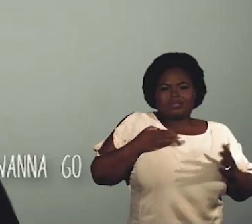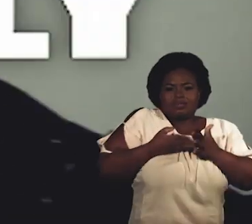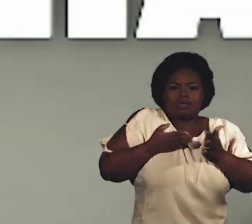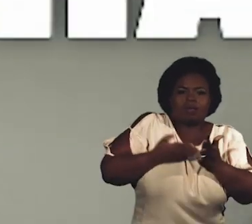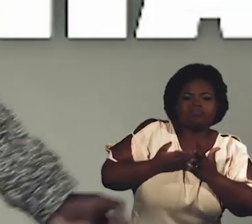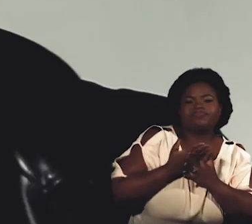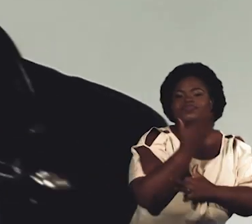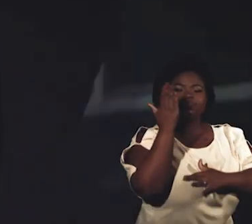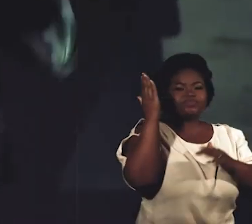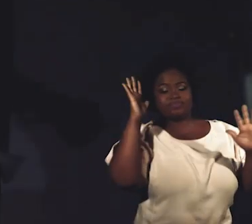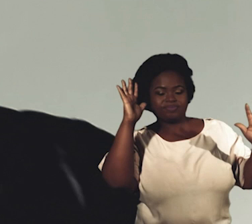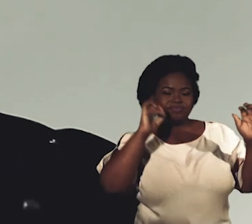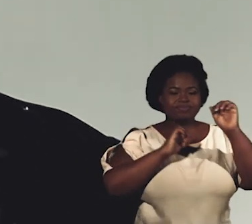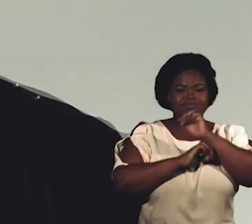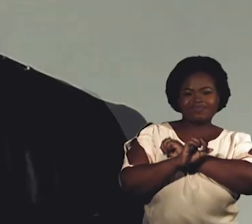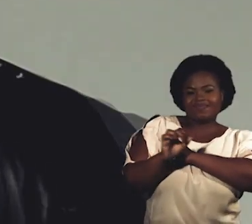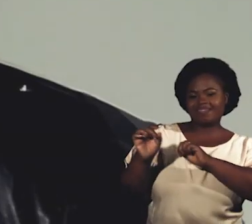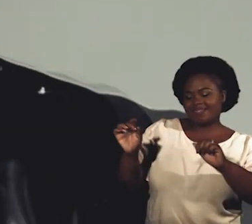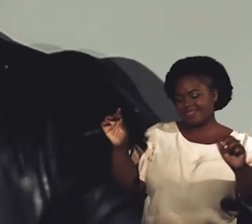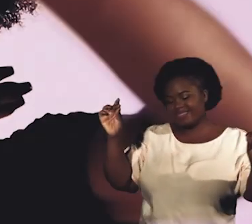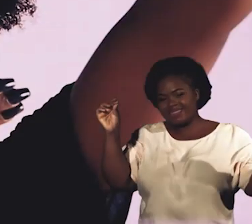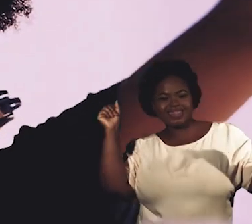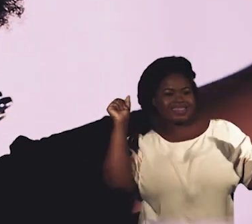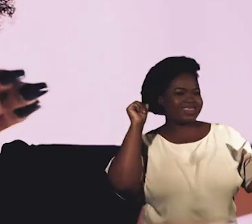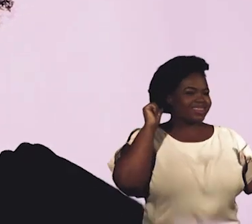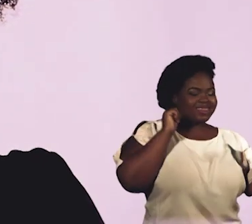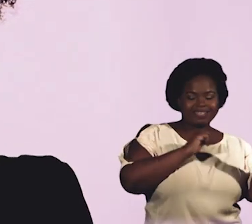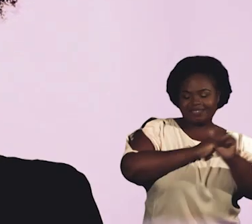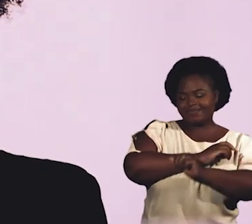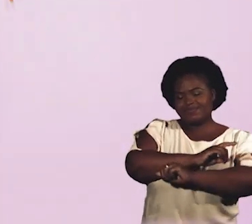keys are to go. Daily tests are breaking the barriers.